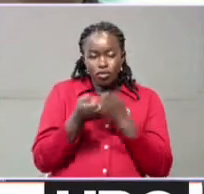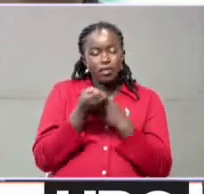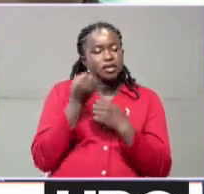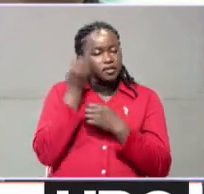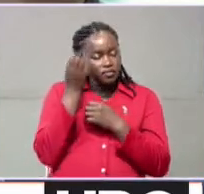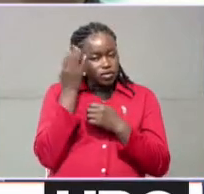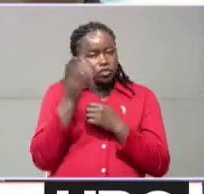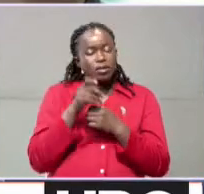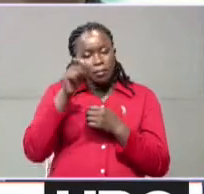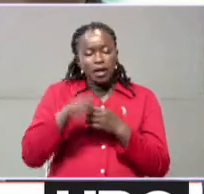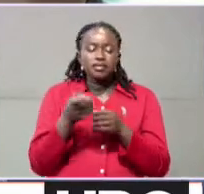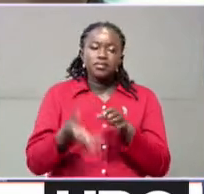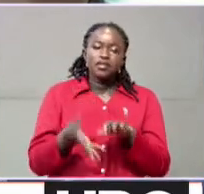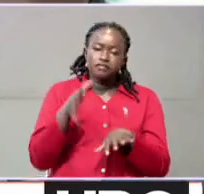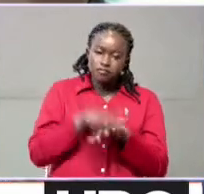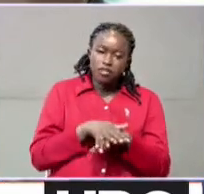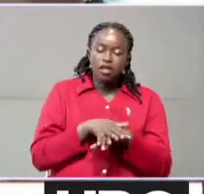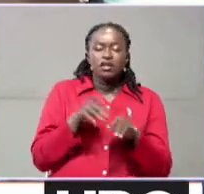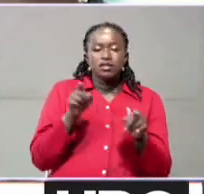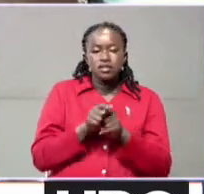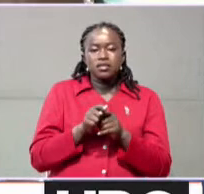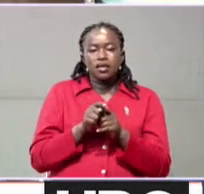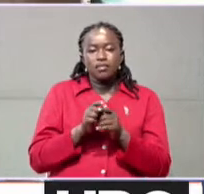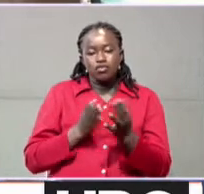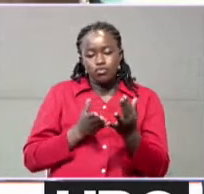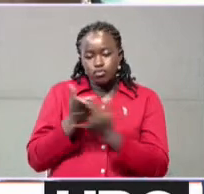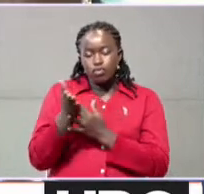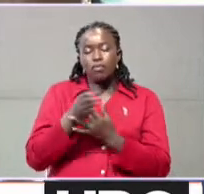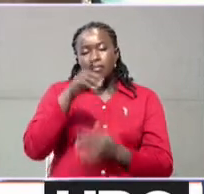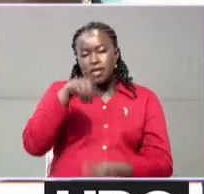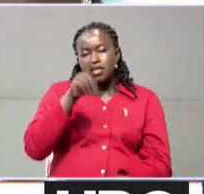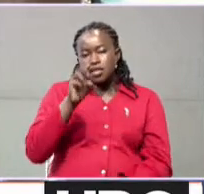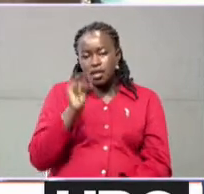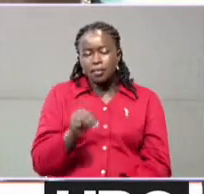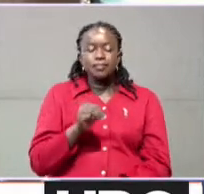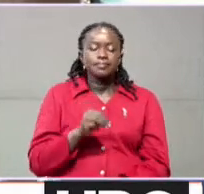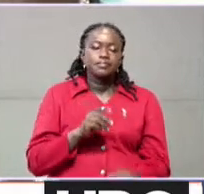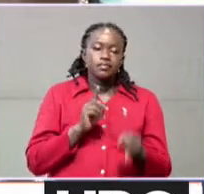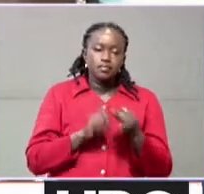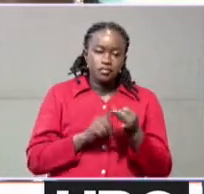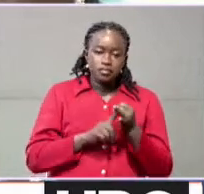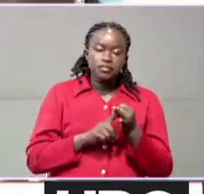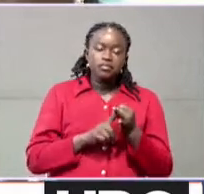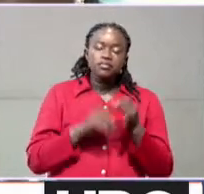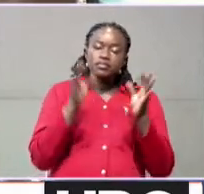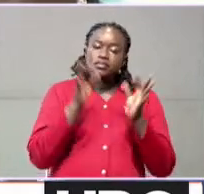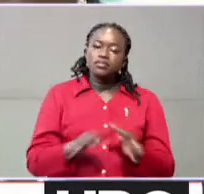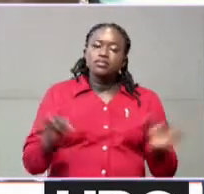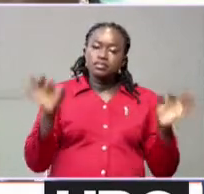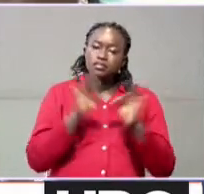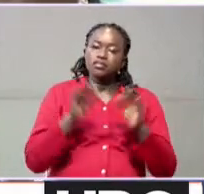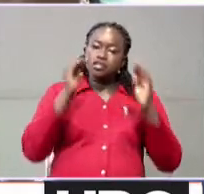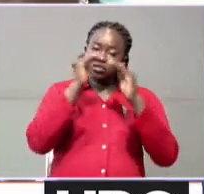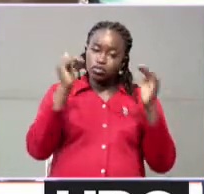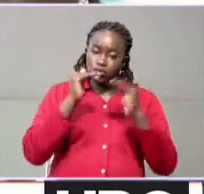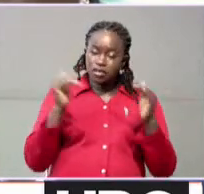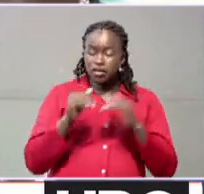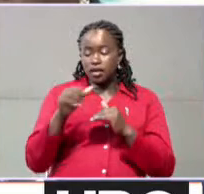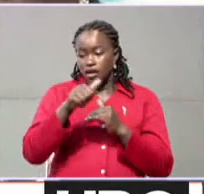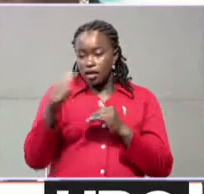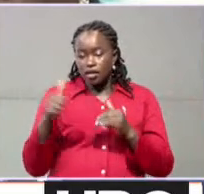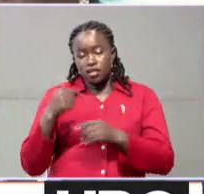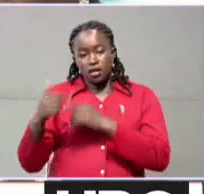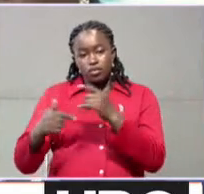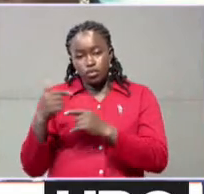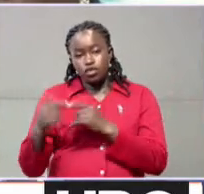should be amalgamated and channeled through the pdm b there is need to structure those other ongoing